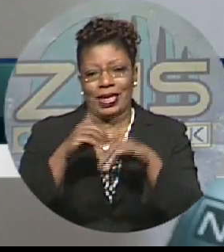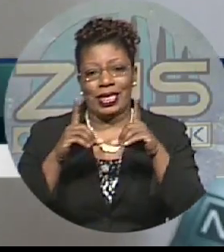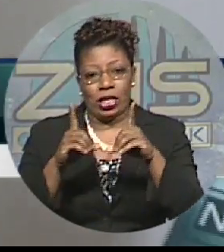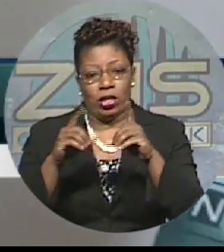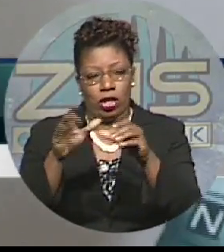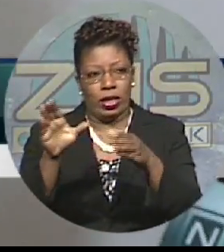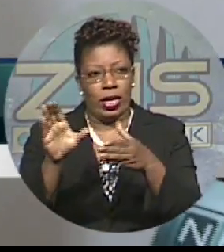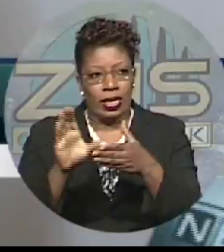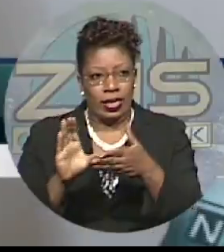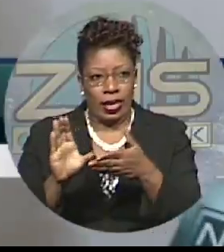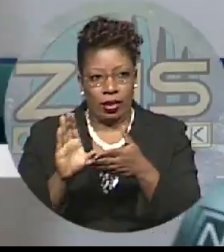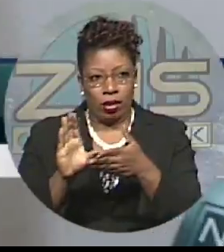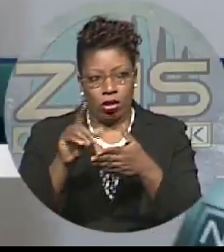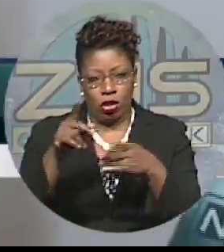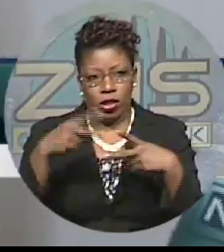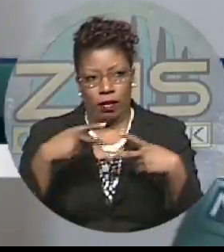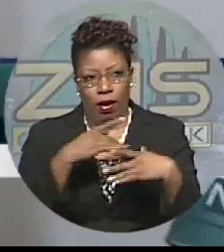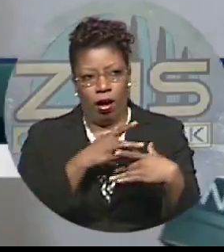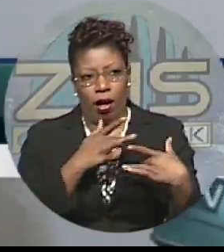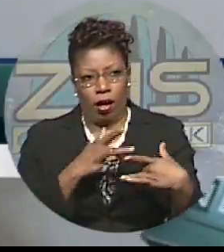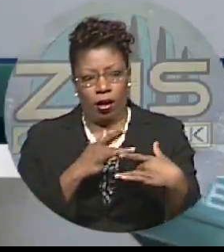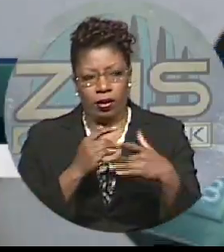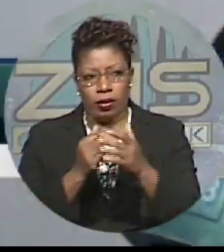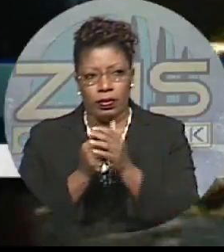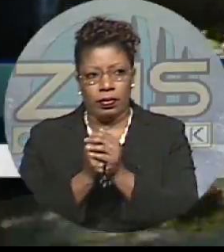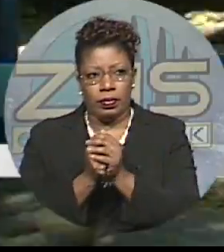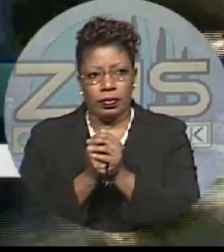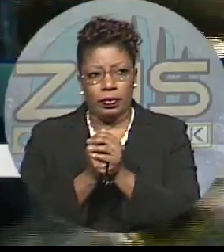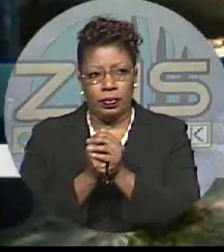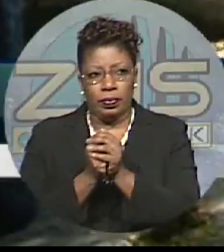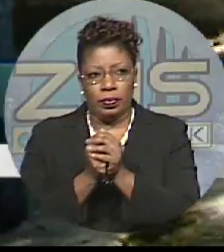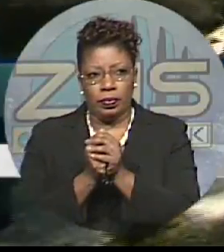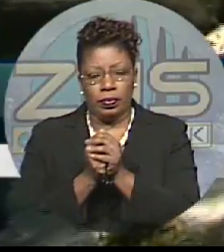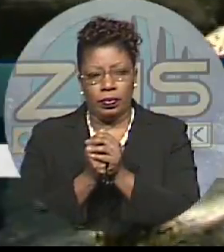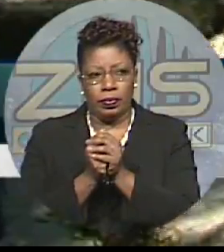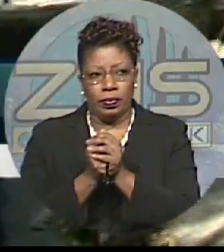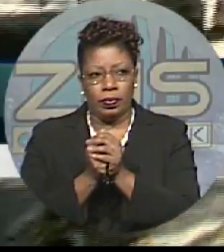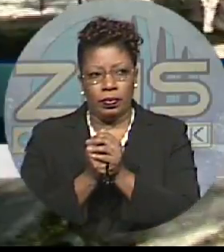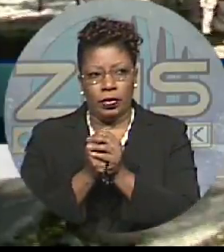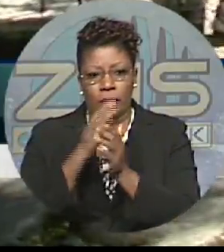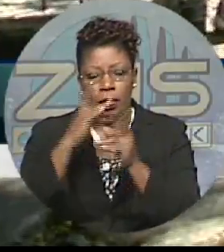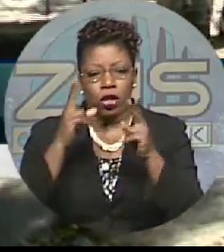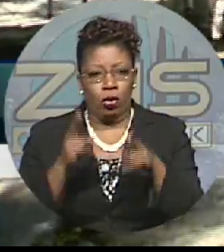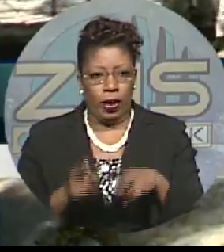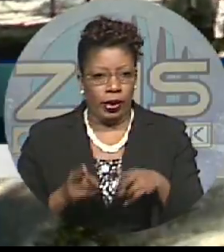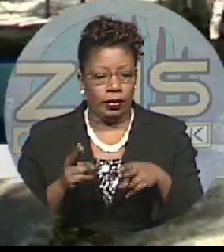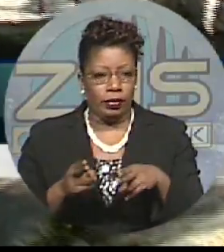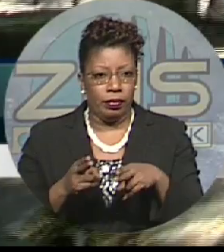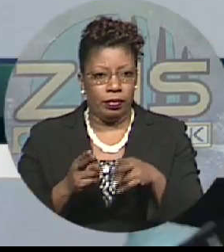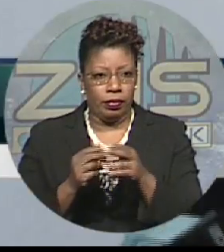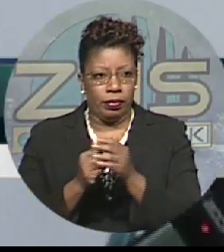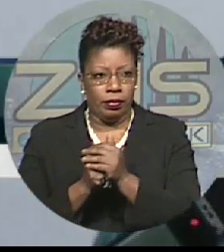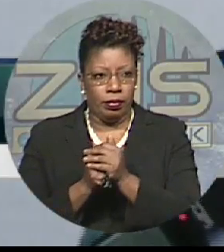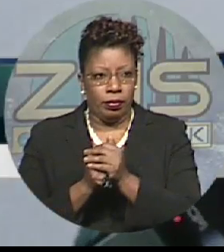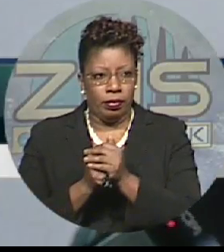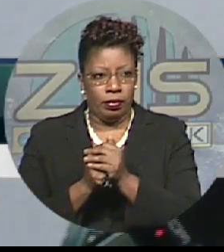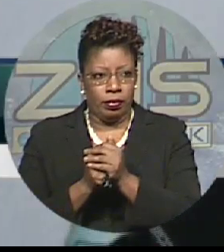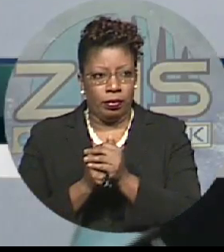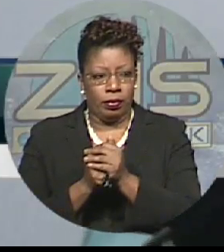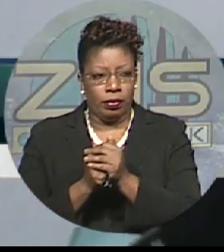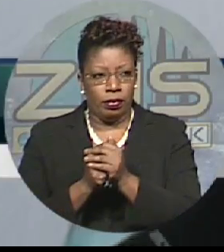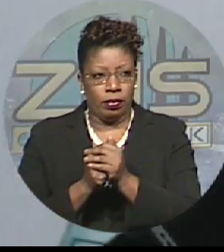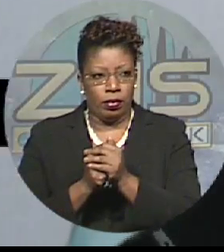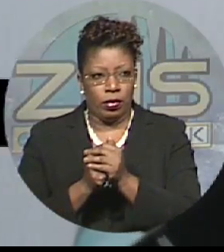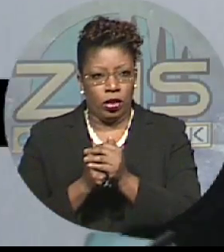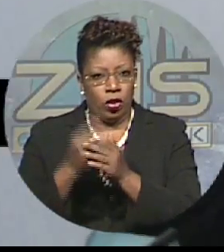to have heart, you have to have, you know, humanity, but you have to address the situation of those kids